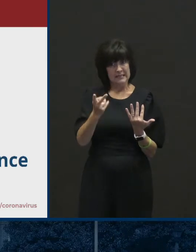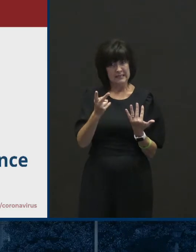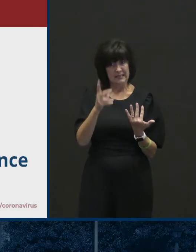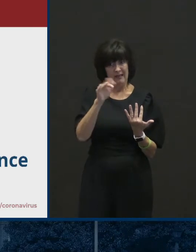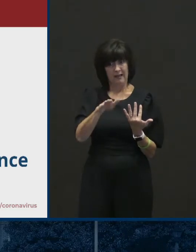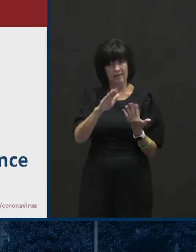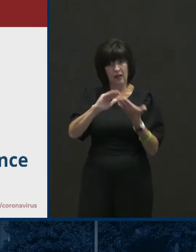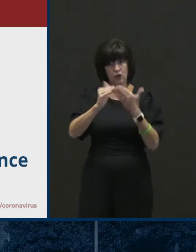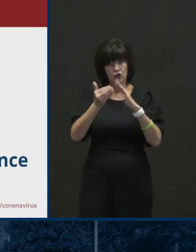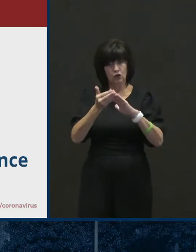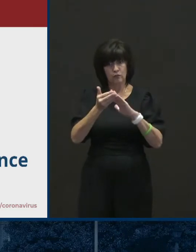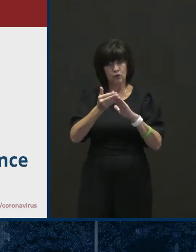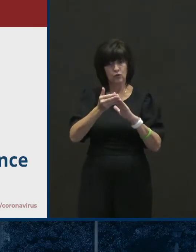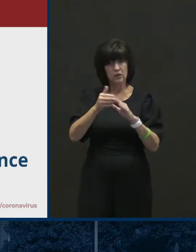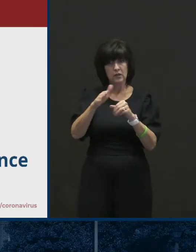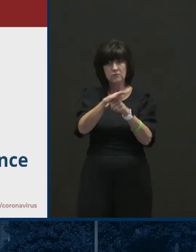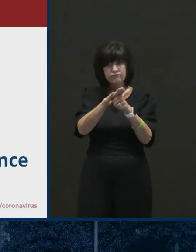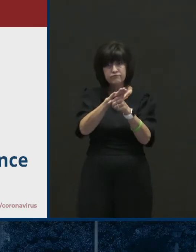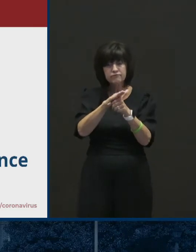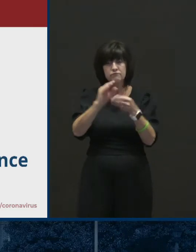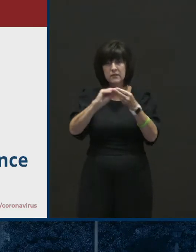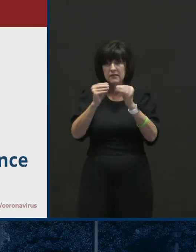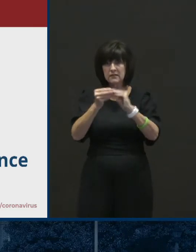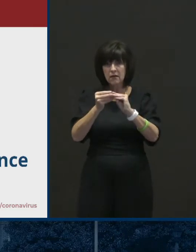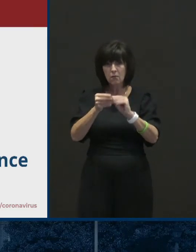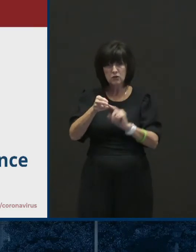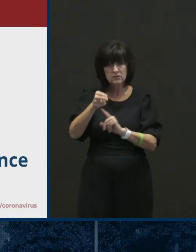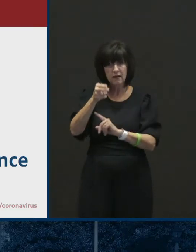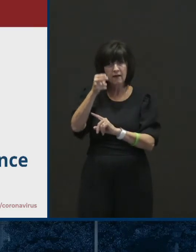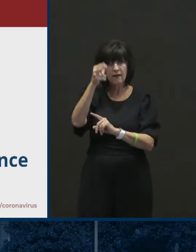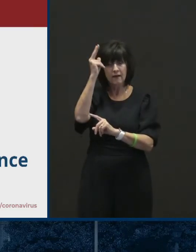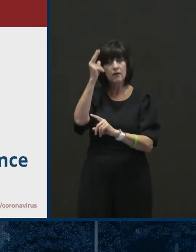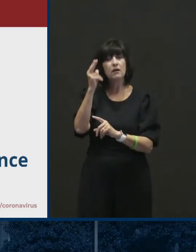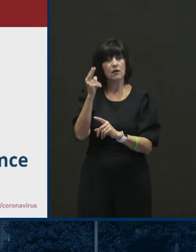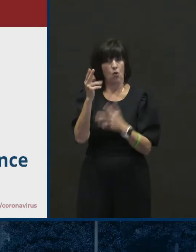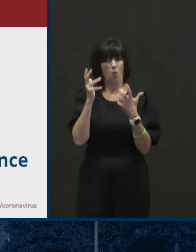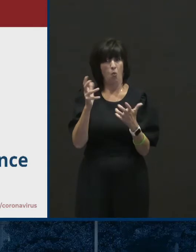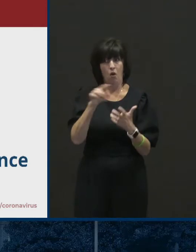now better able to respond to